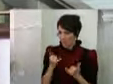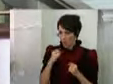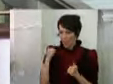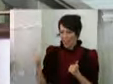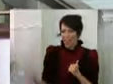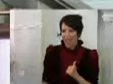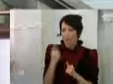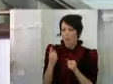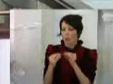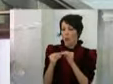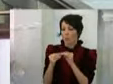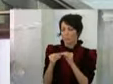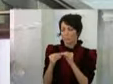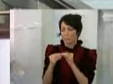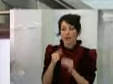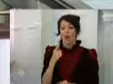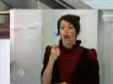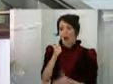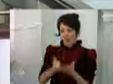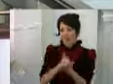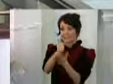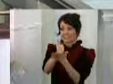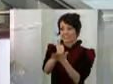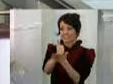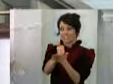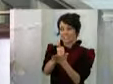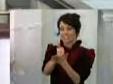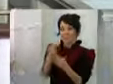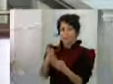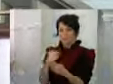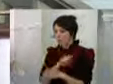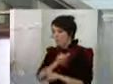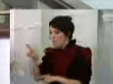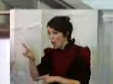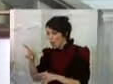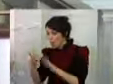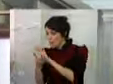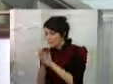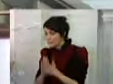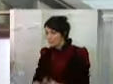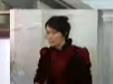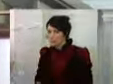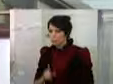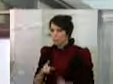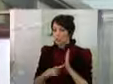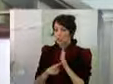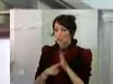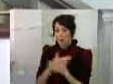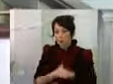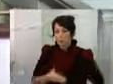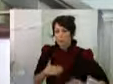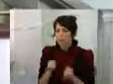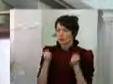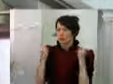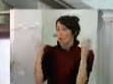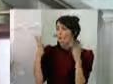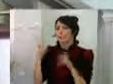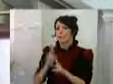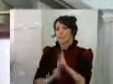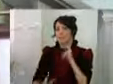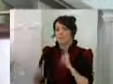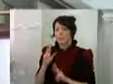evermore. Amen. Amen. Before we go in peace, would you please just show your appreciation to just so many people